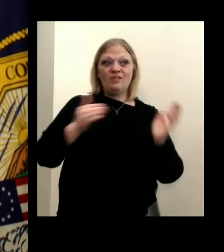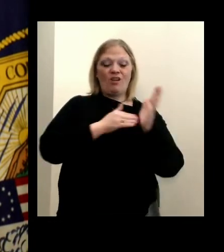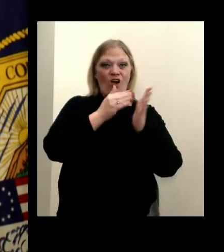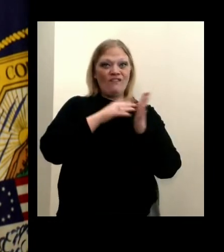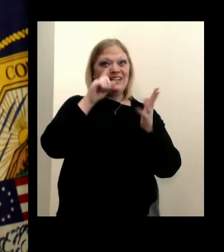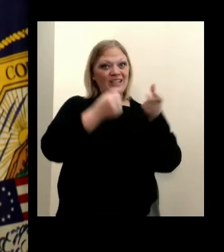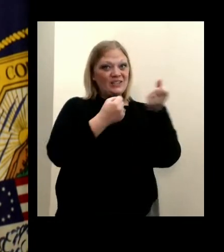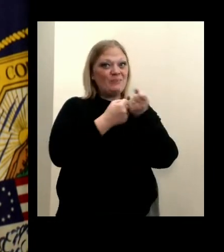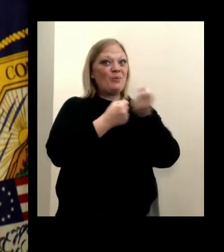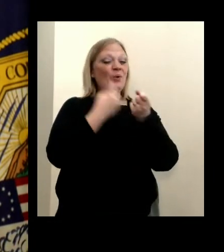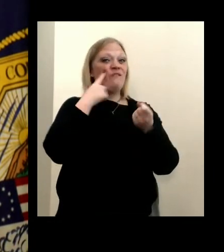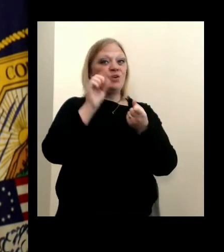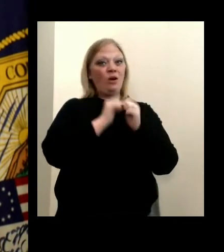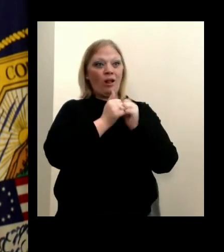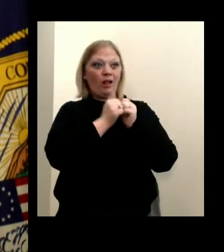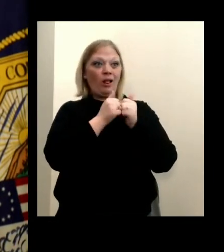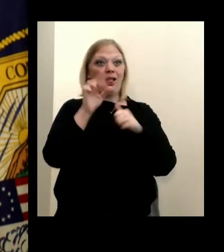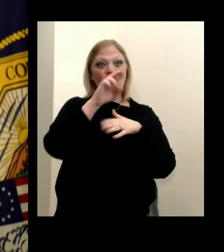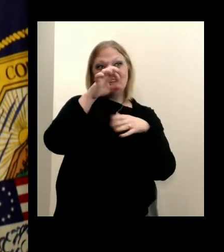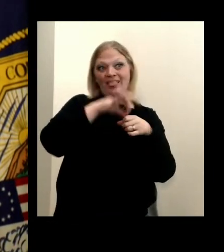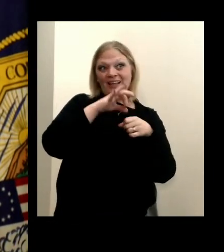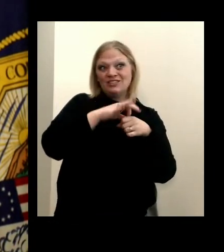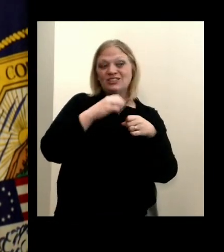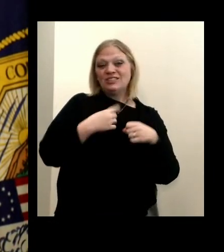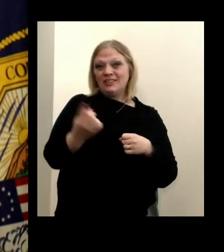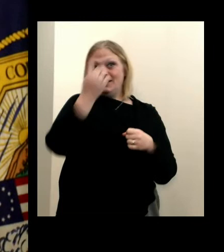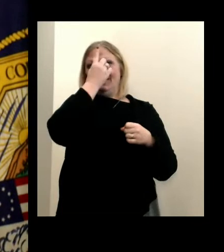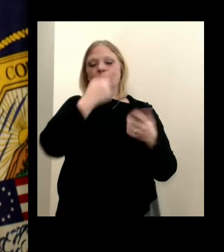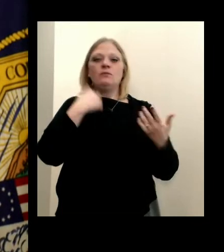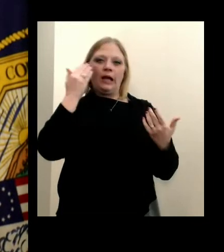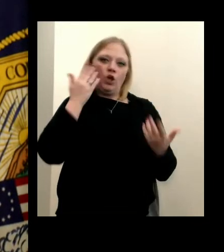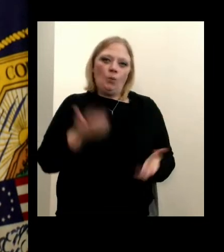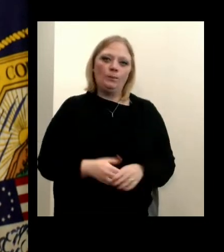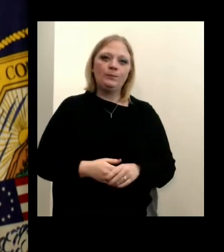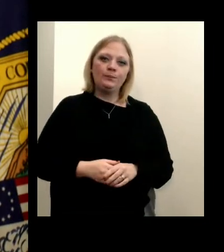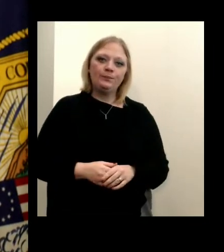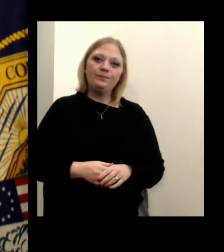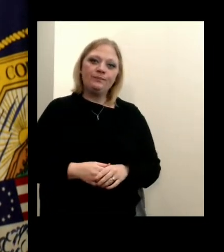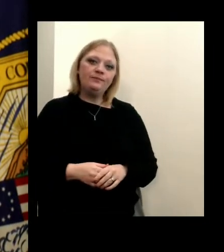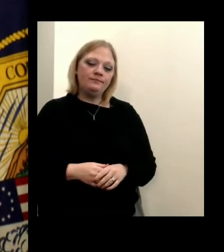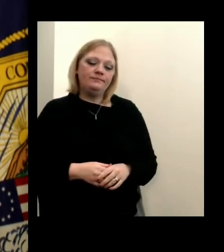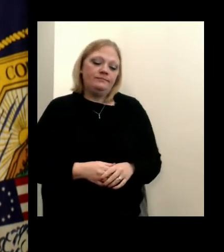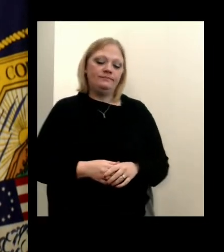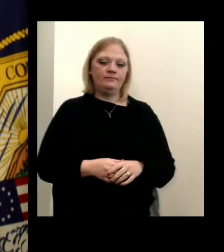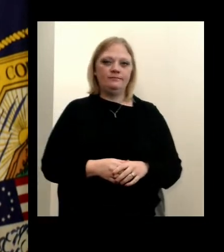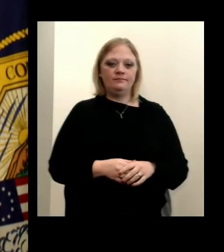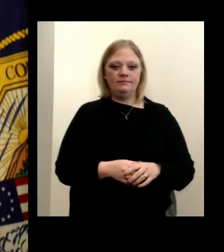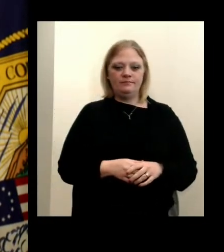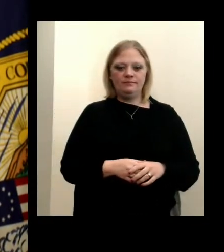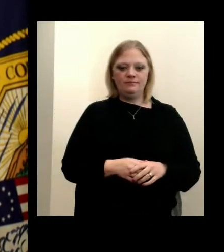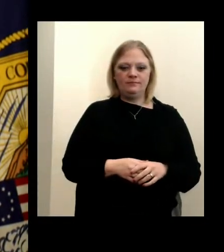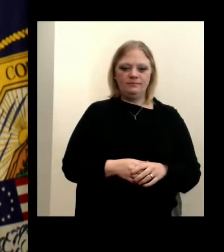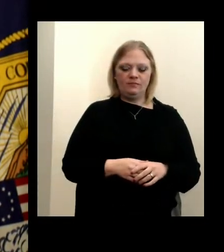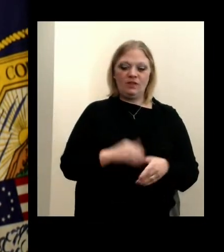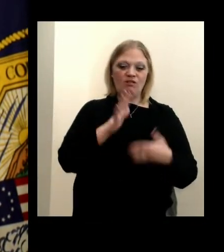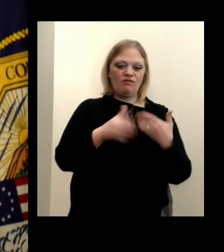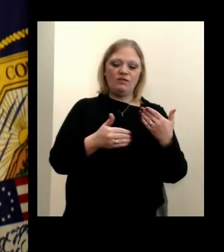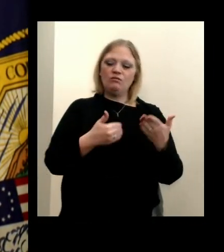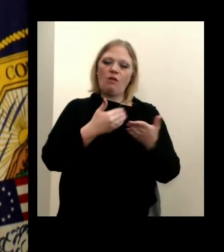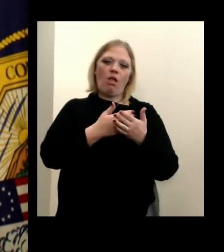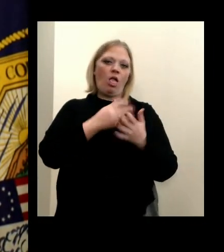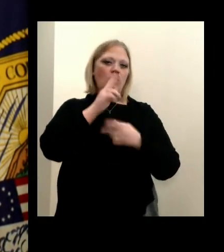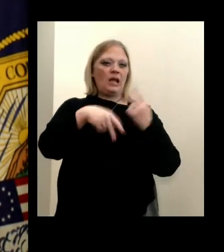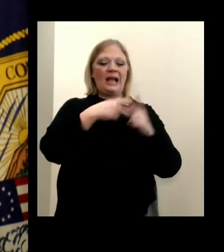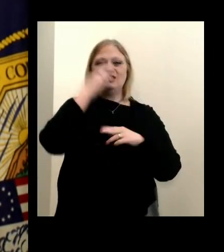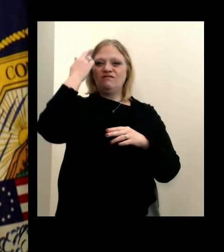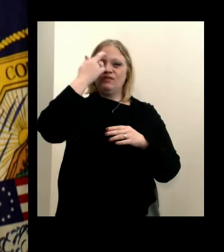run for re-election or election. I know that to be the case. So there's all kinds of factors that go into decisions